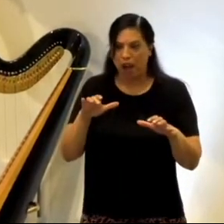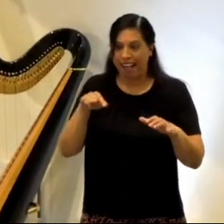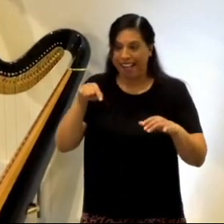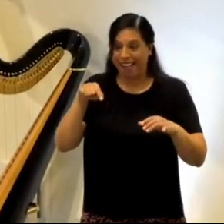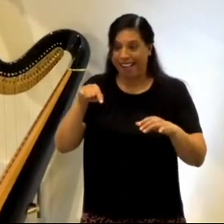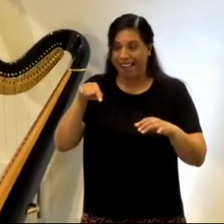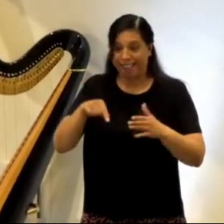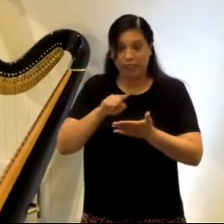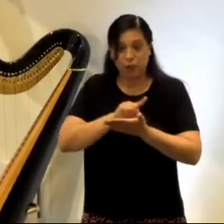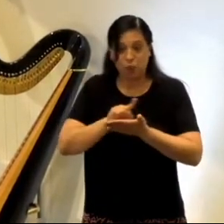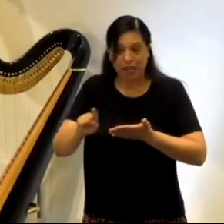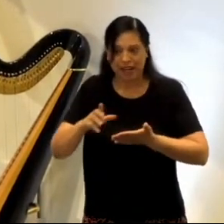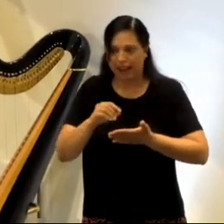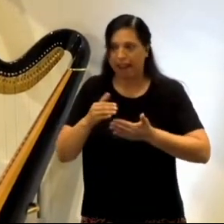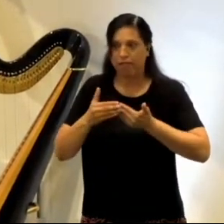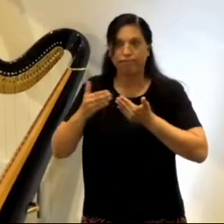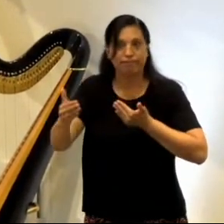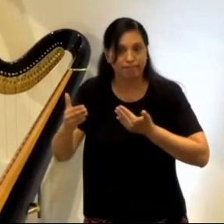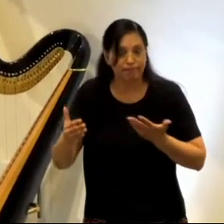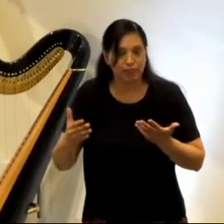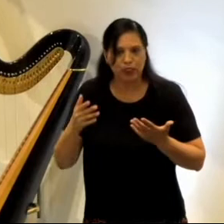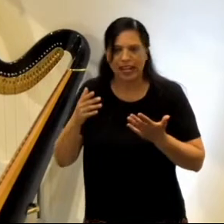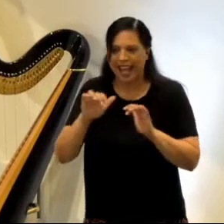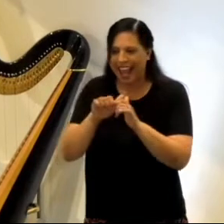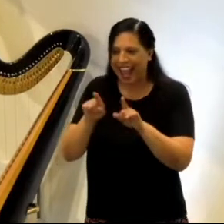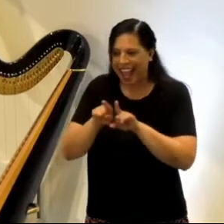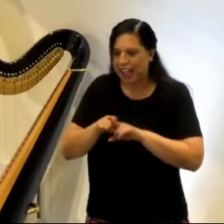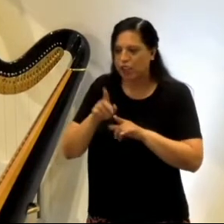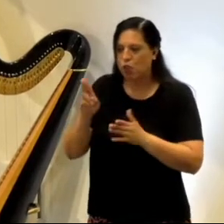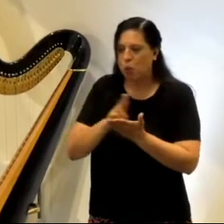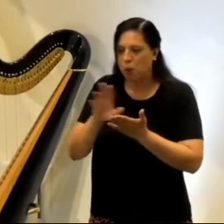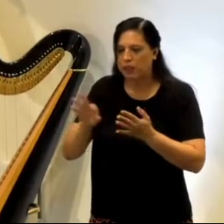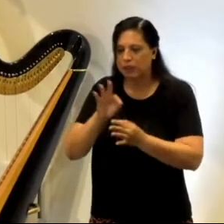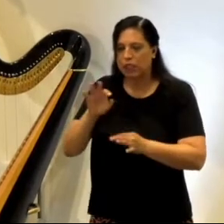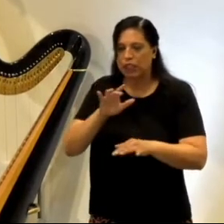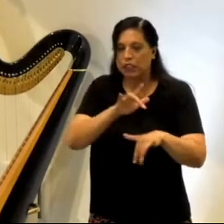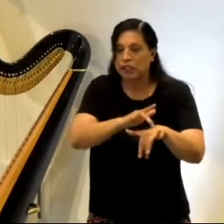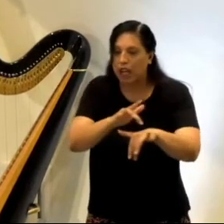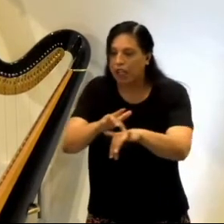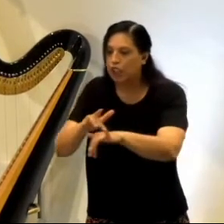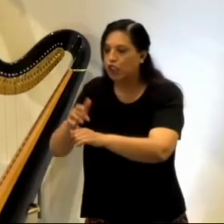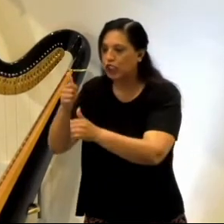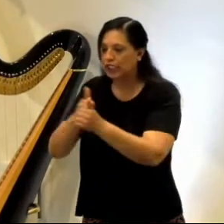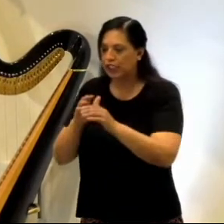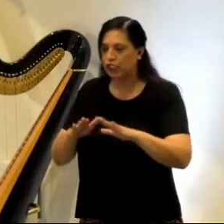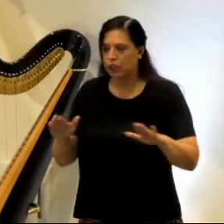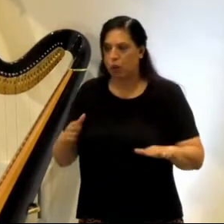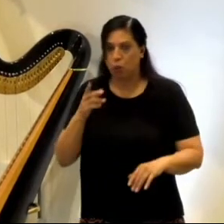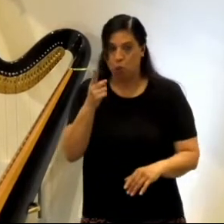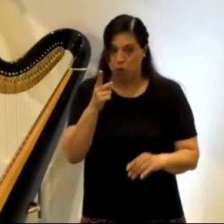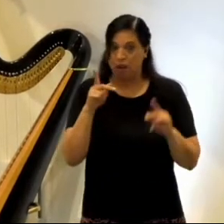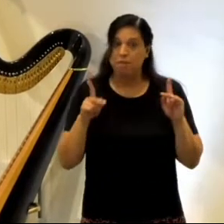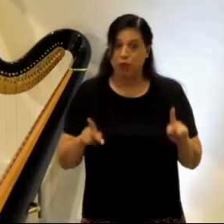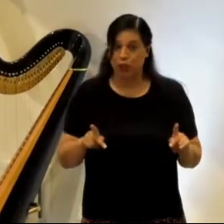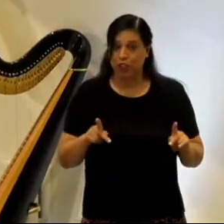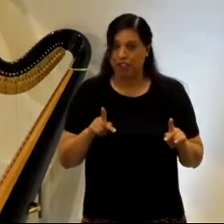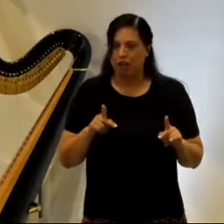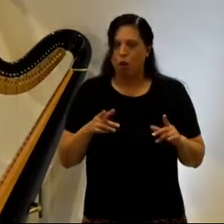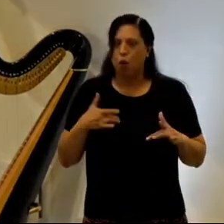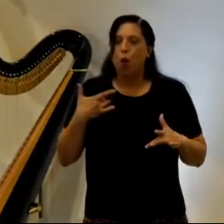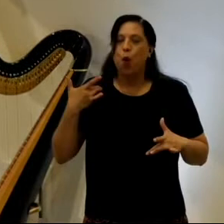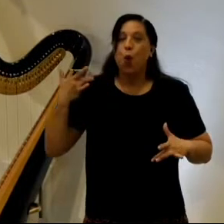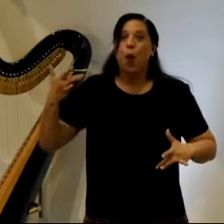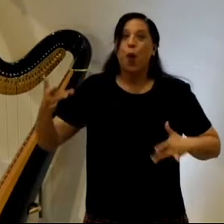come as the Holy Spirit touches all these children. I know there's one person who's very excited